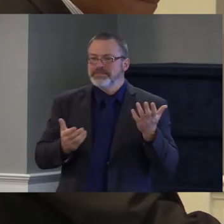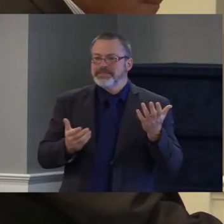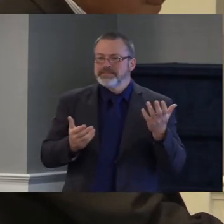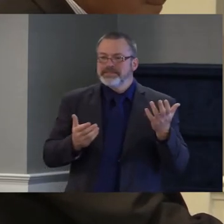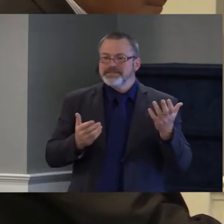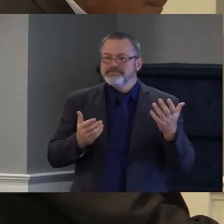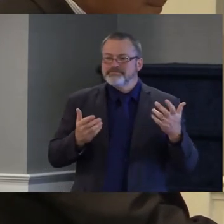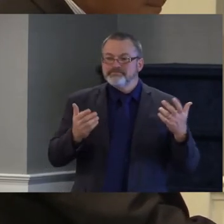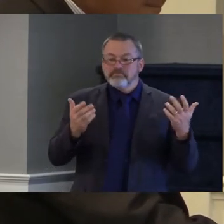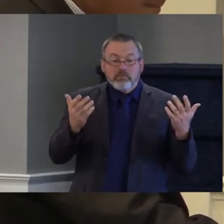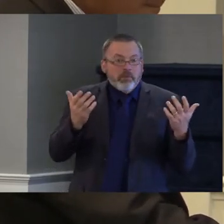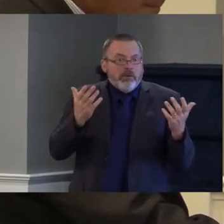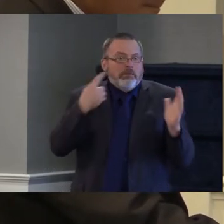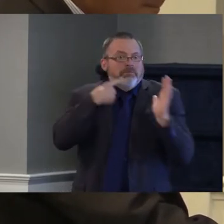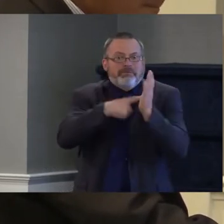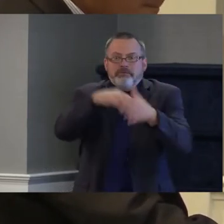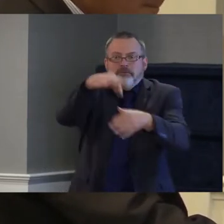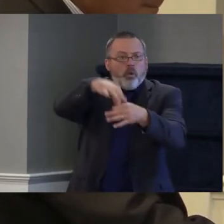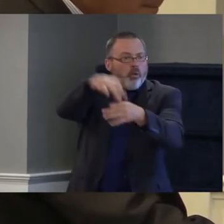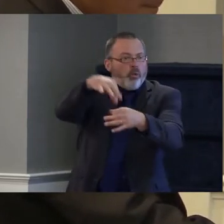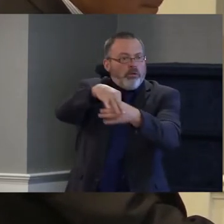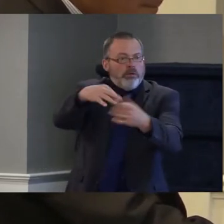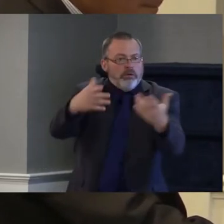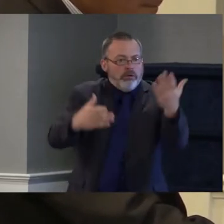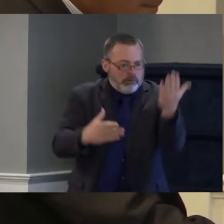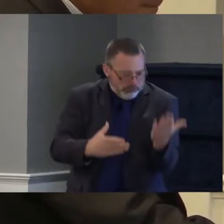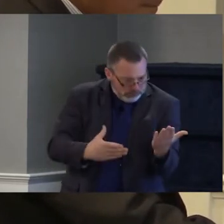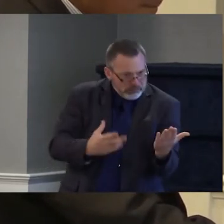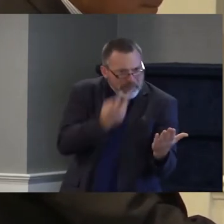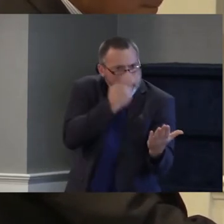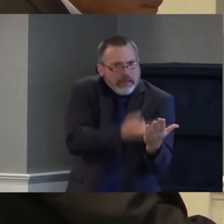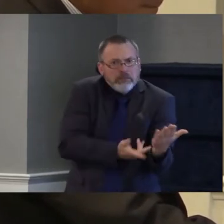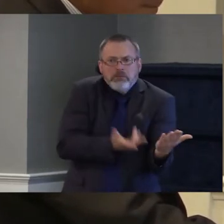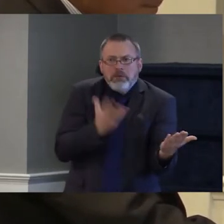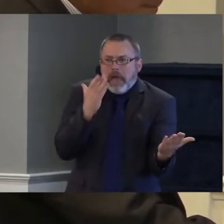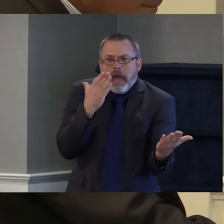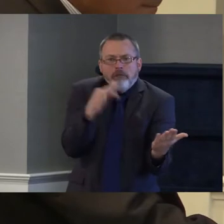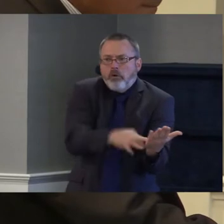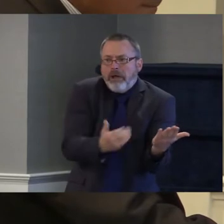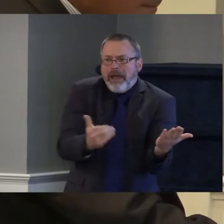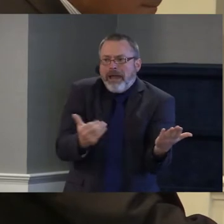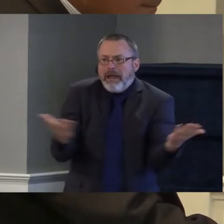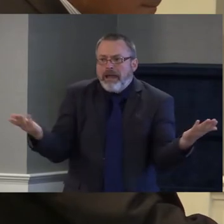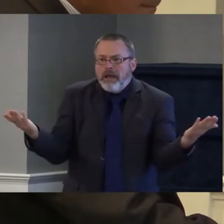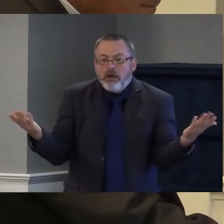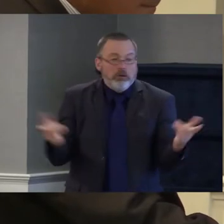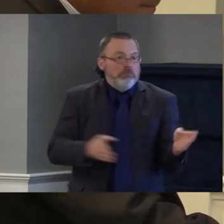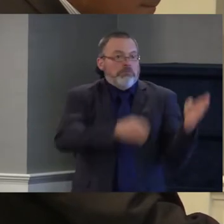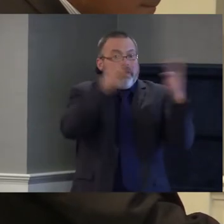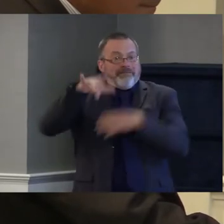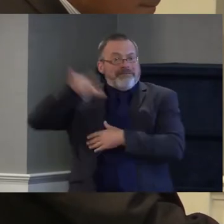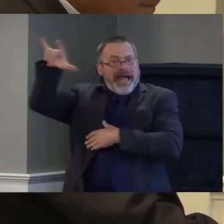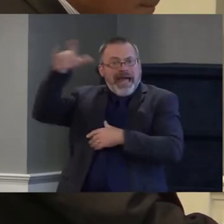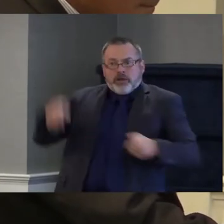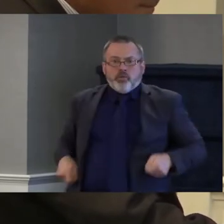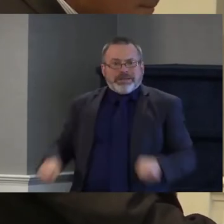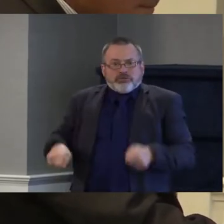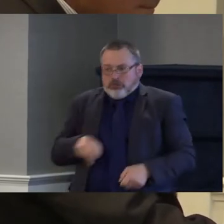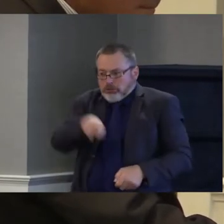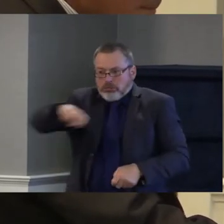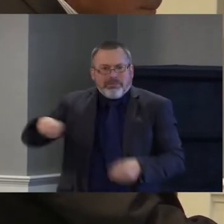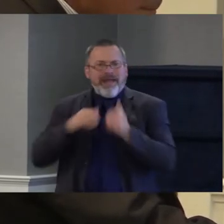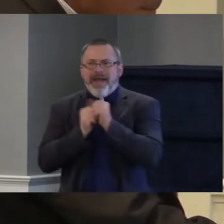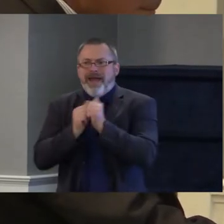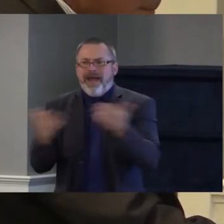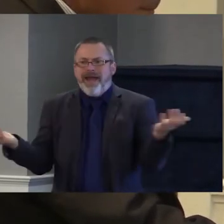work to make transportation systems, including airplanes, trains, and cars, better accommodate people with disabilities.